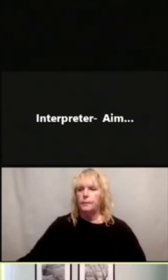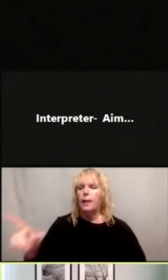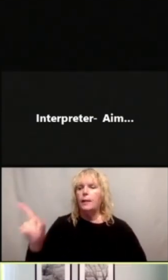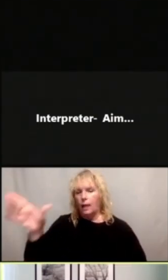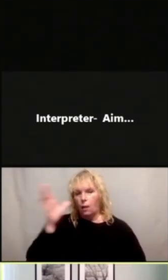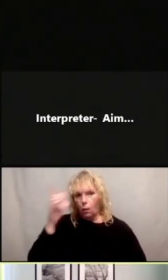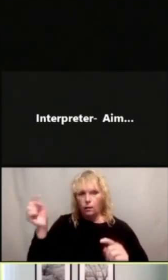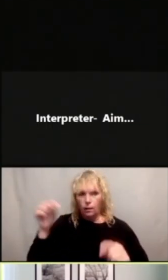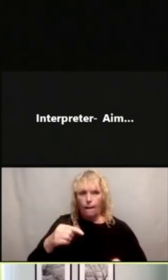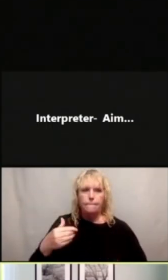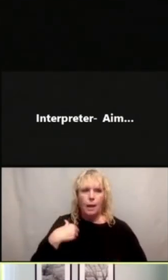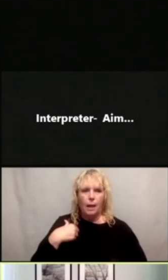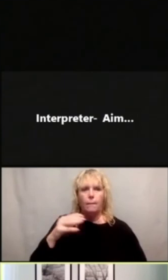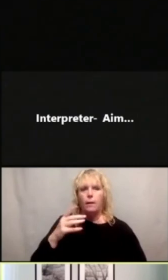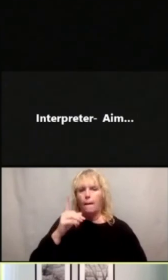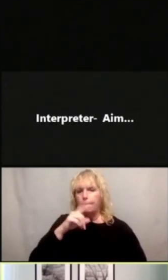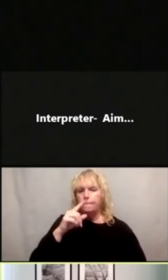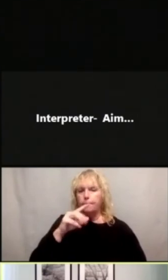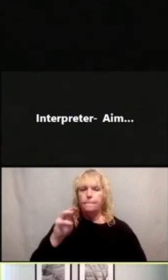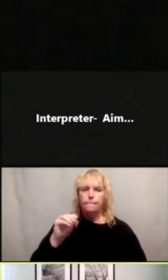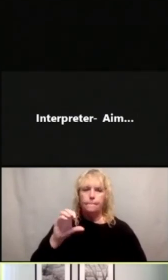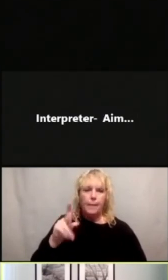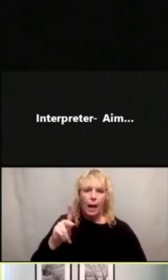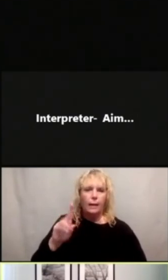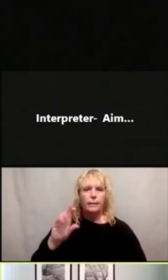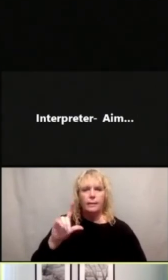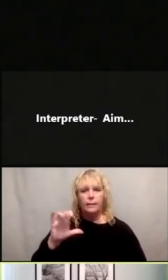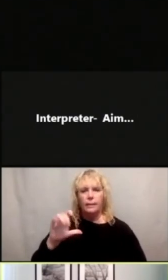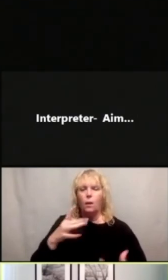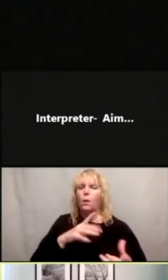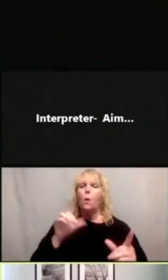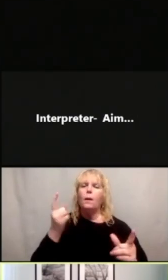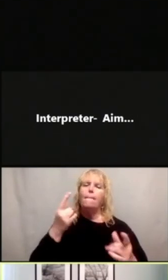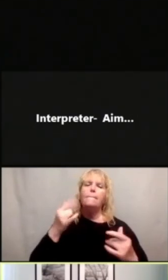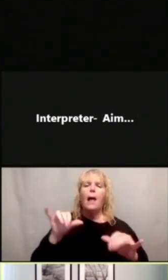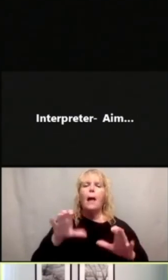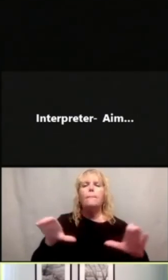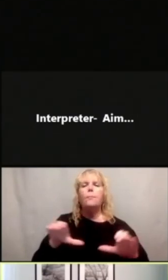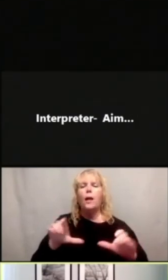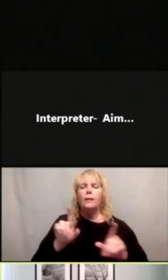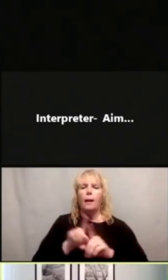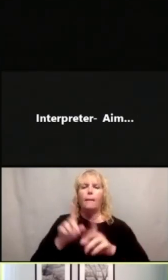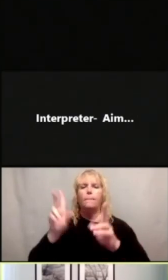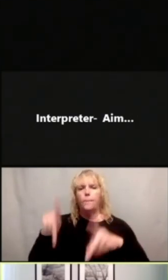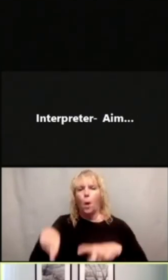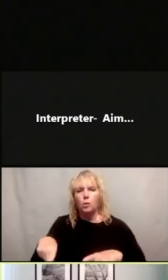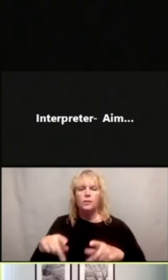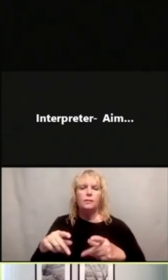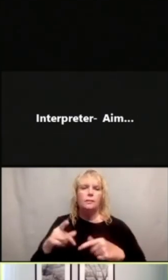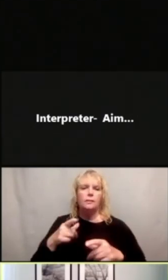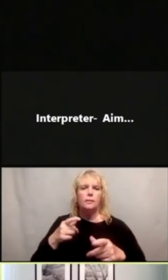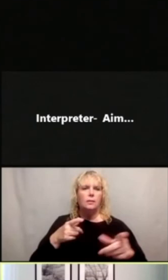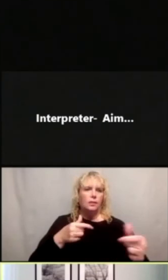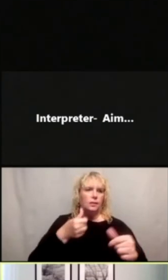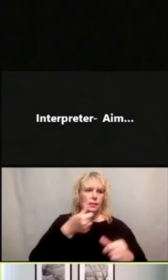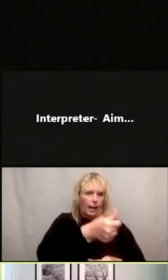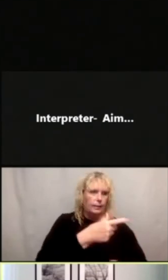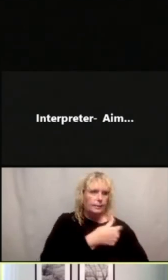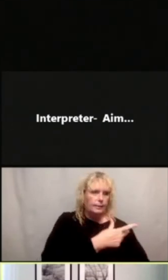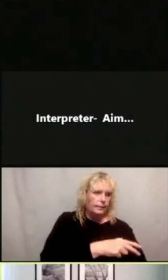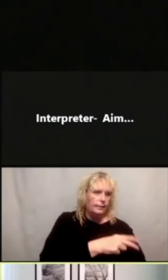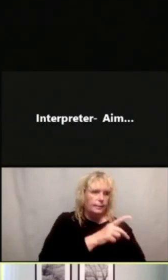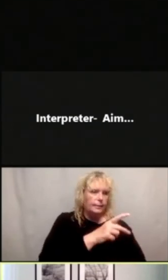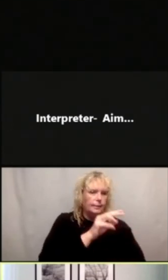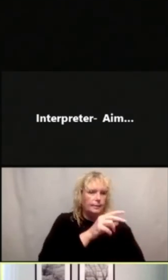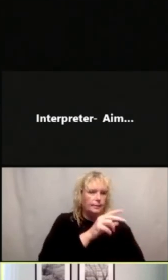will pretend, one person is the front desk person, somebody's the doctor, somebody's the patient, and they kind of, do these different dialogues and they switch